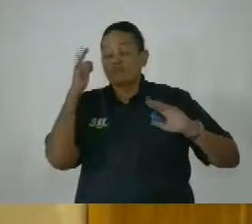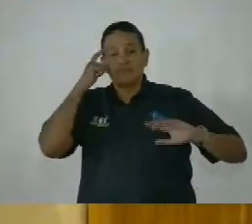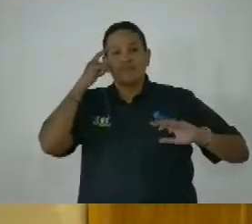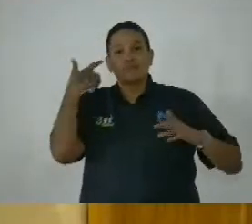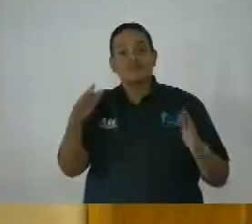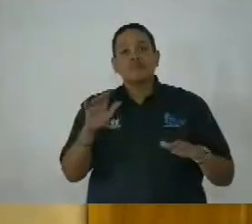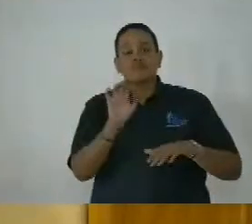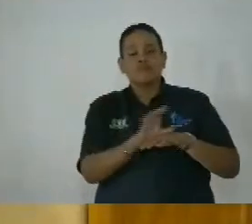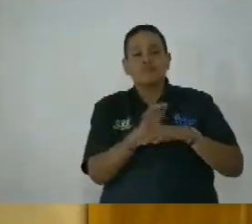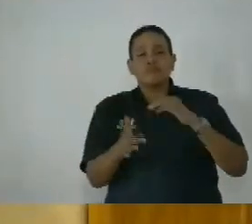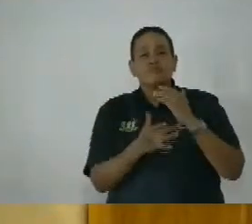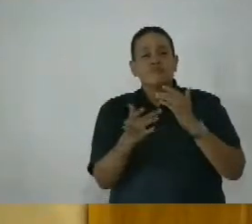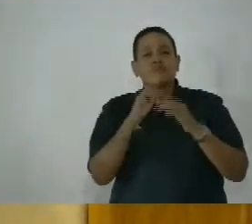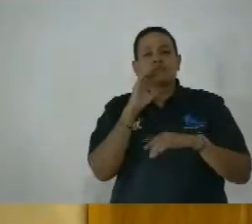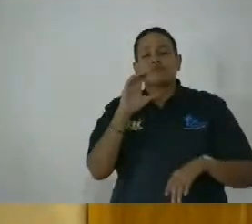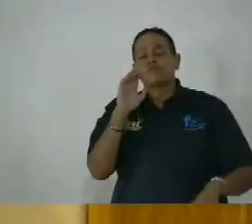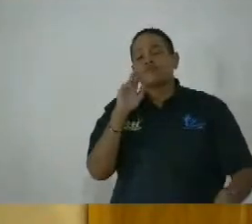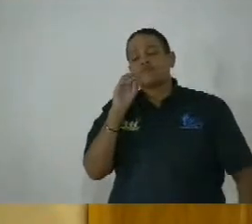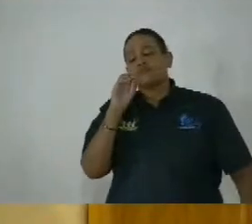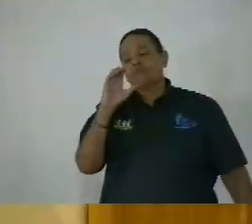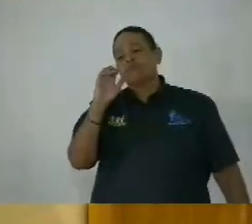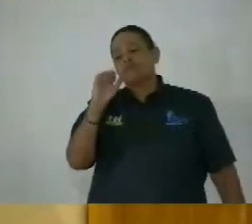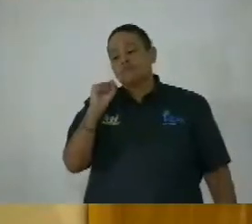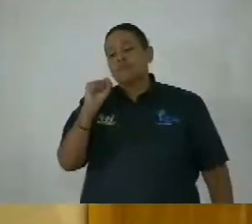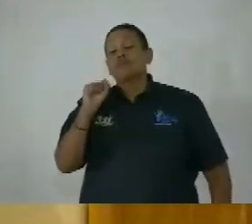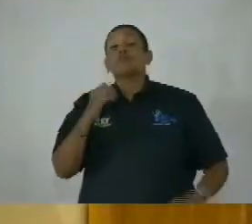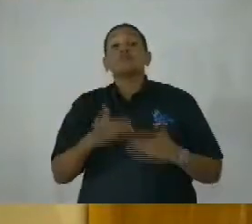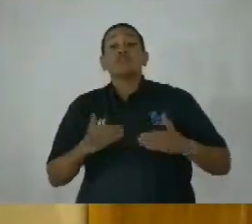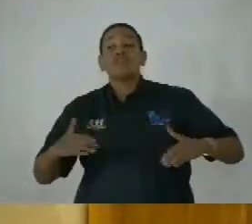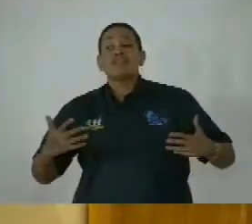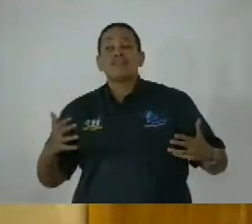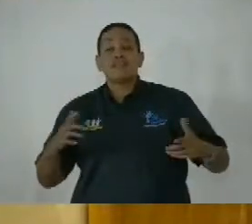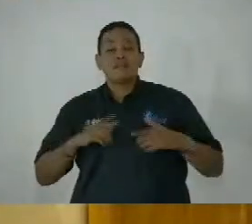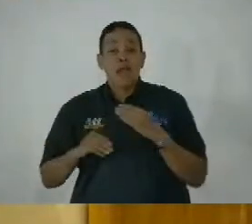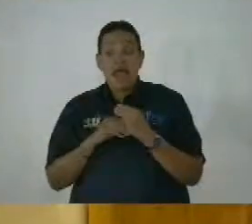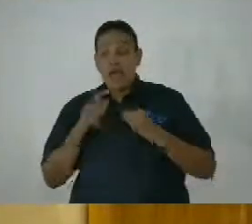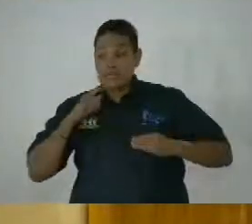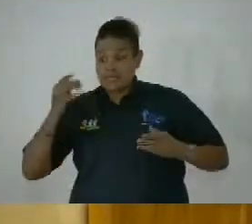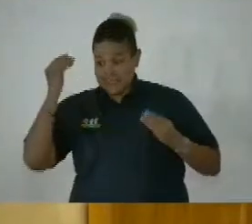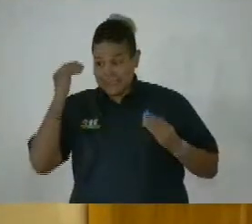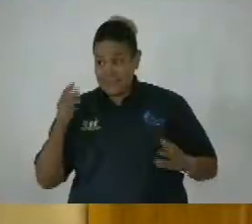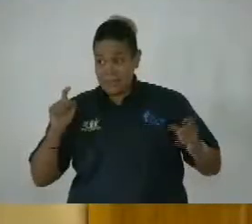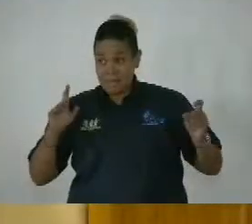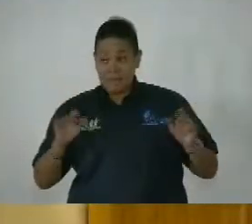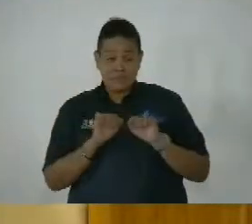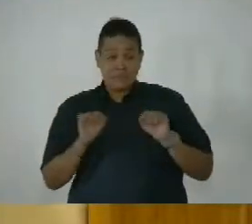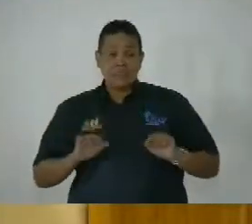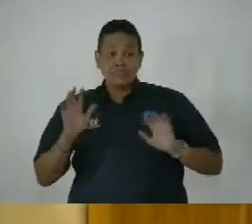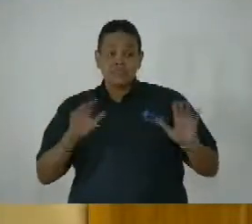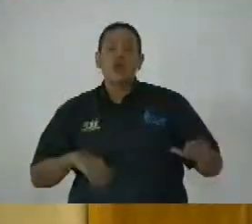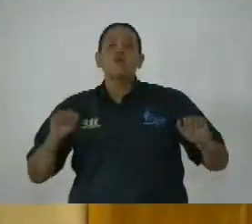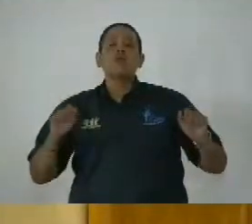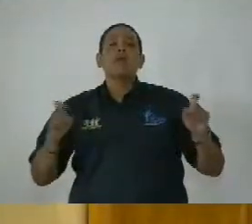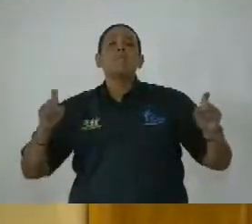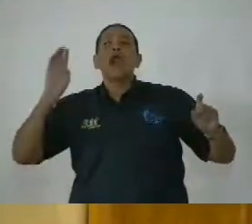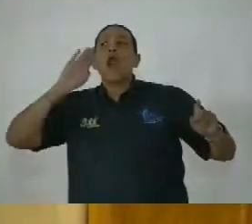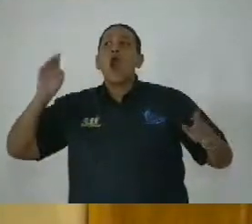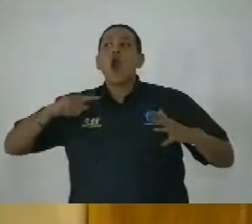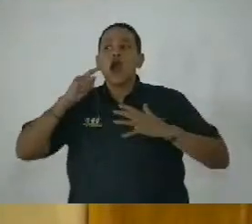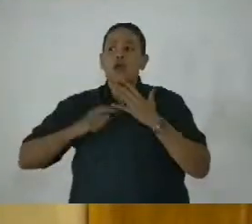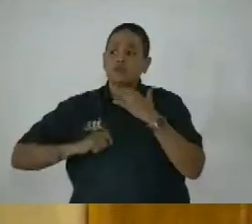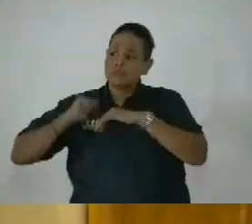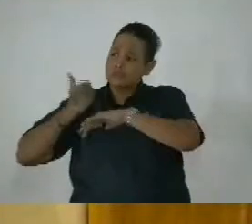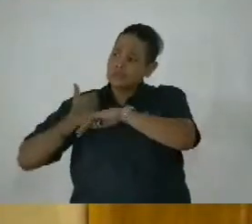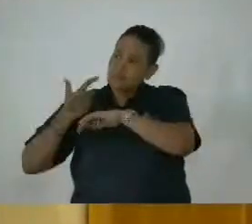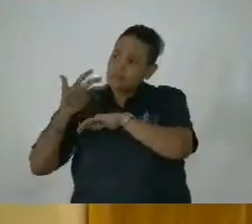mind, digitization of CRO is proceeding, it's not yet complete, and as management systems come in place, so we can manage all these things that we are putting in